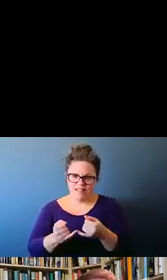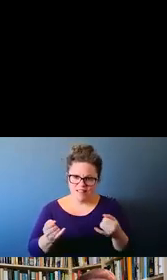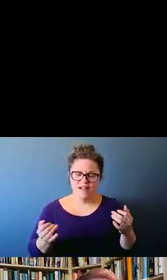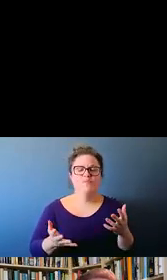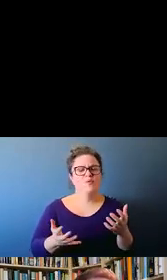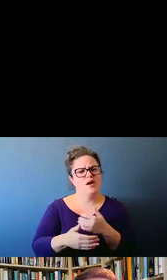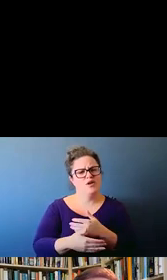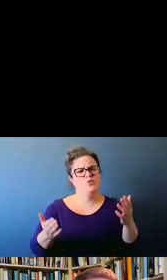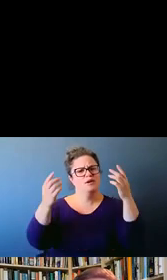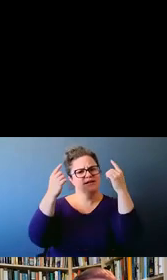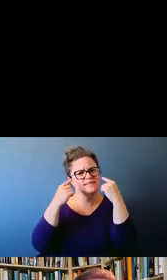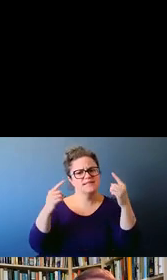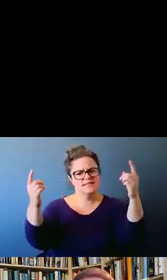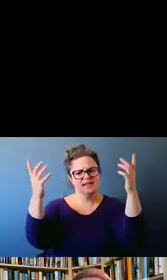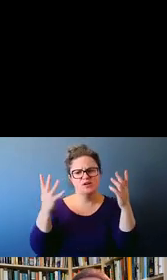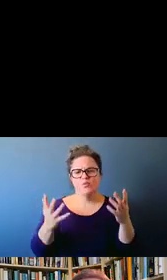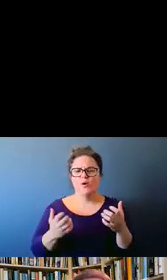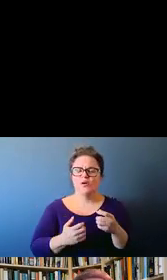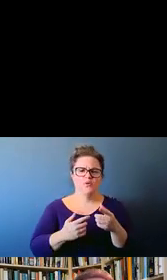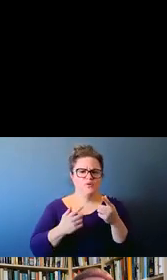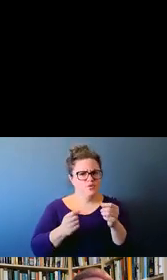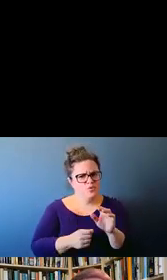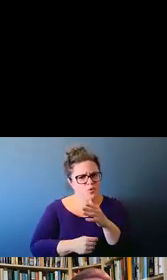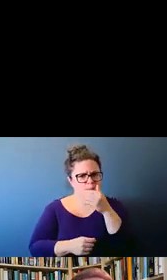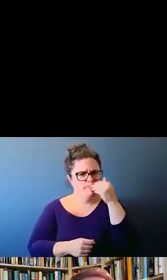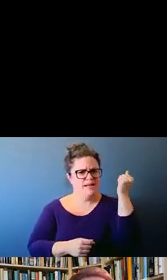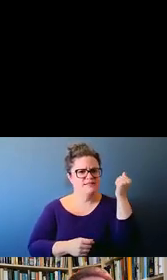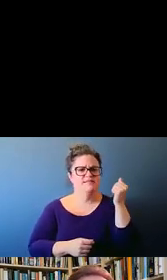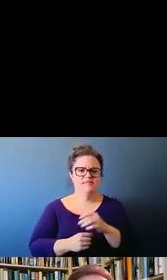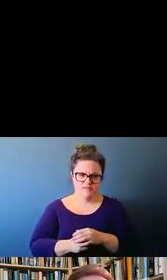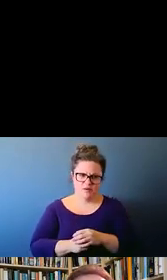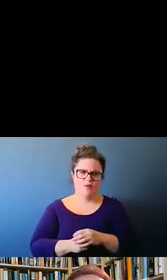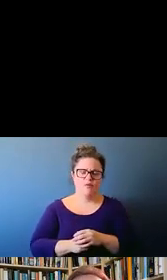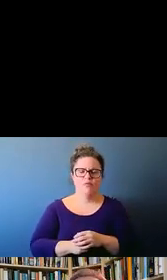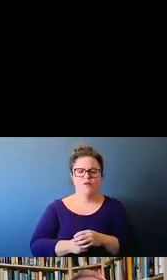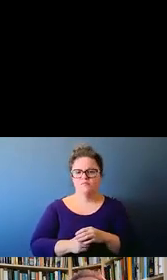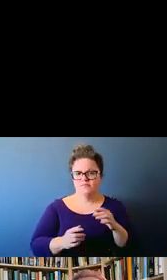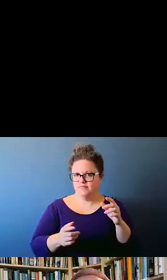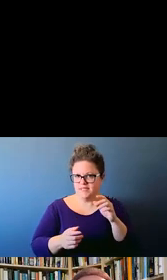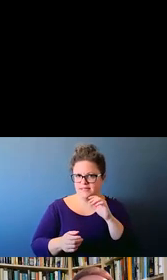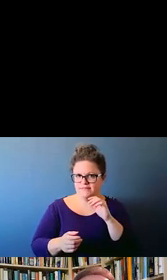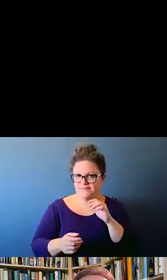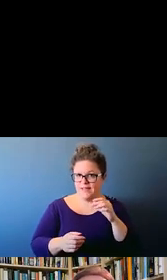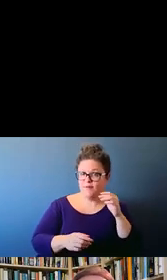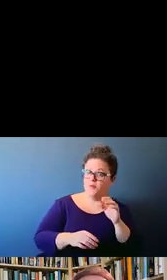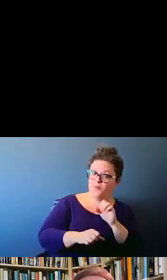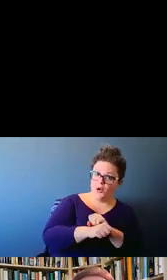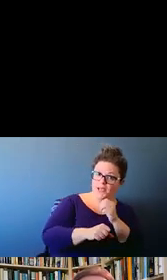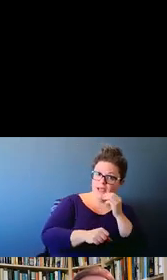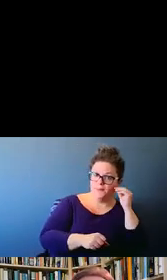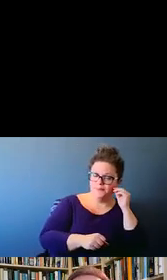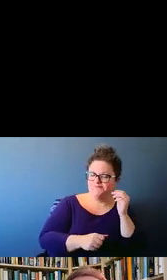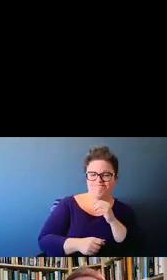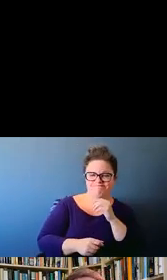you to succeed, and we want you to do the best you can. So that will be, that won't change. You'll be introduced to